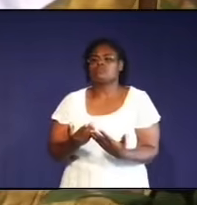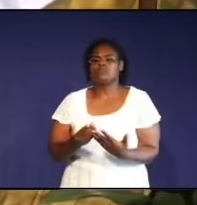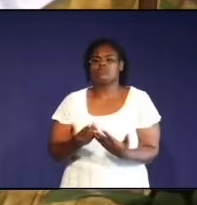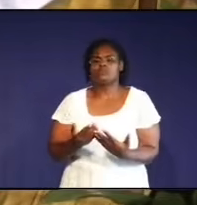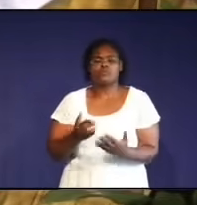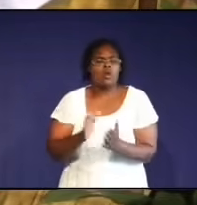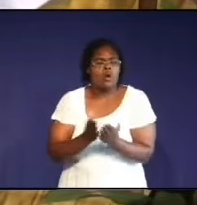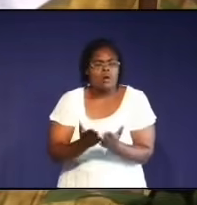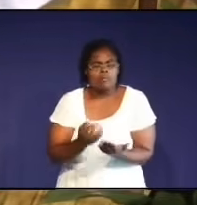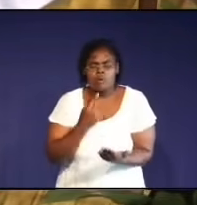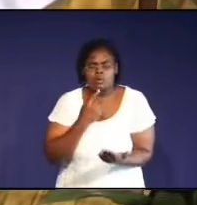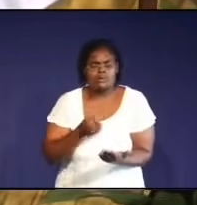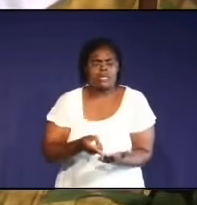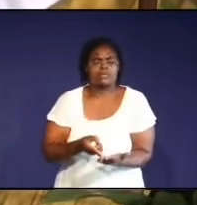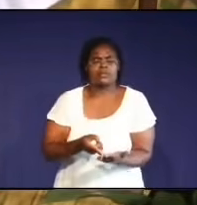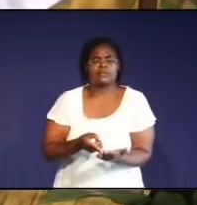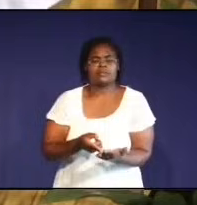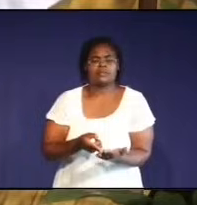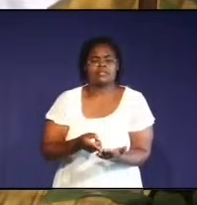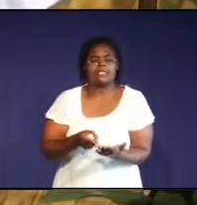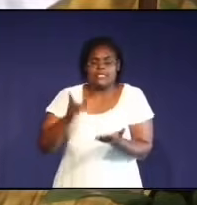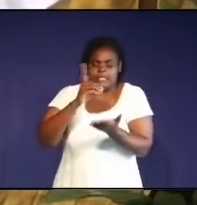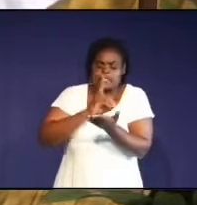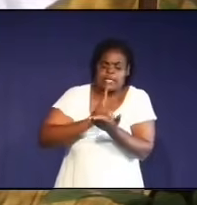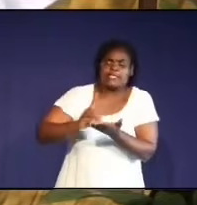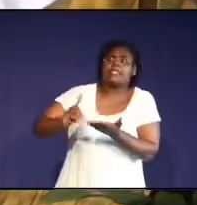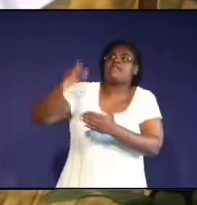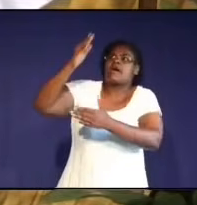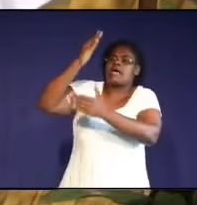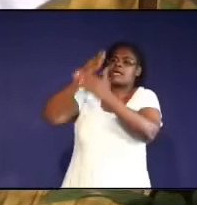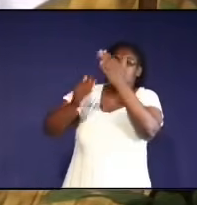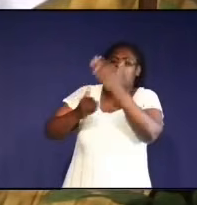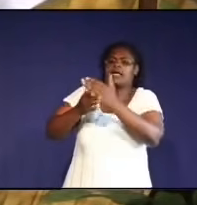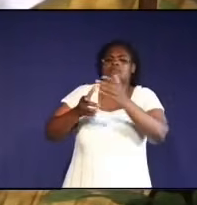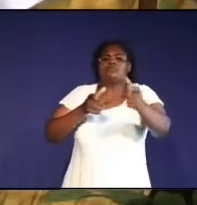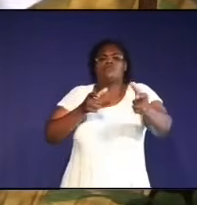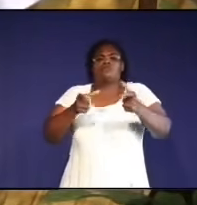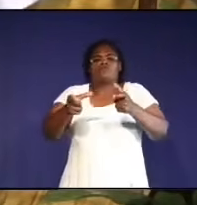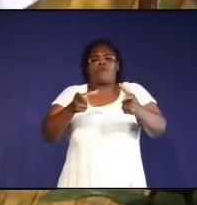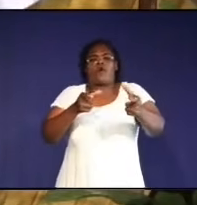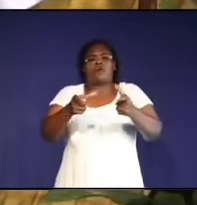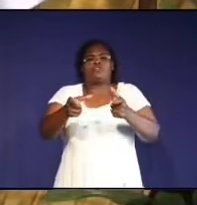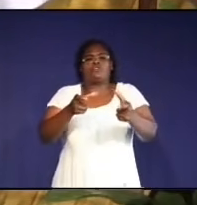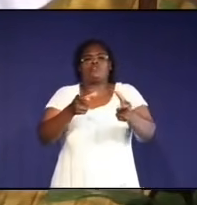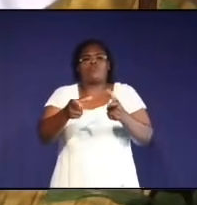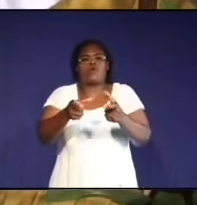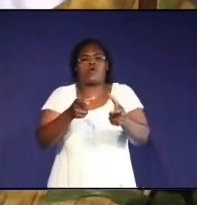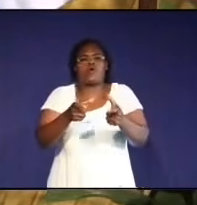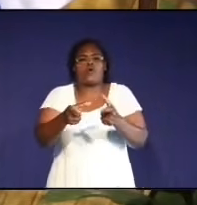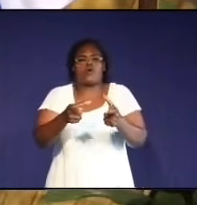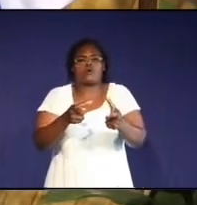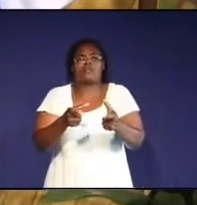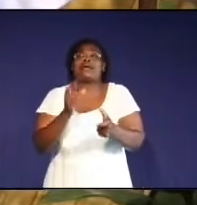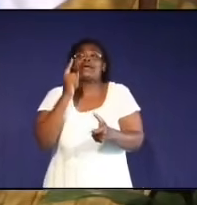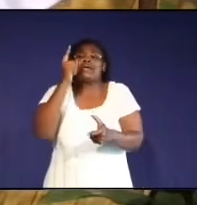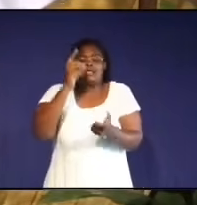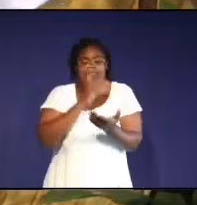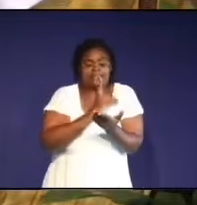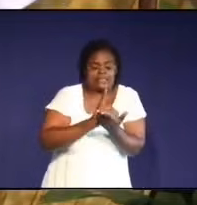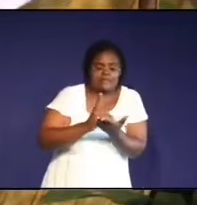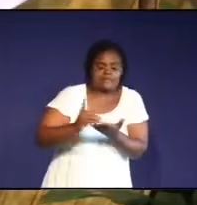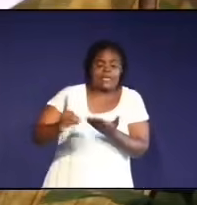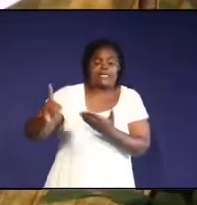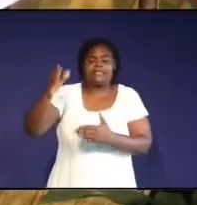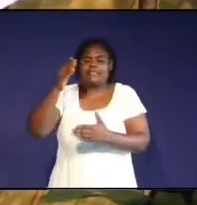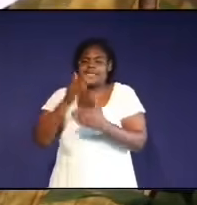is a divine hand holding the wheels. There is a divine hand.